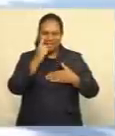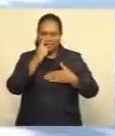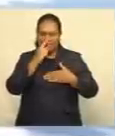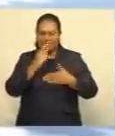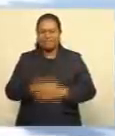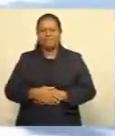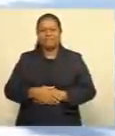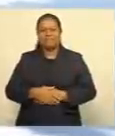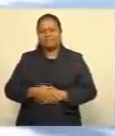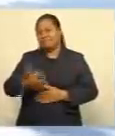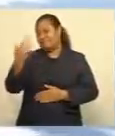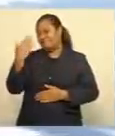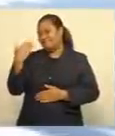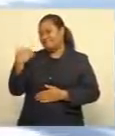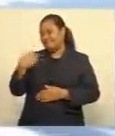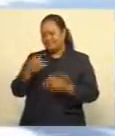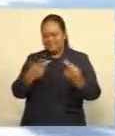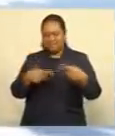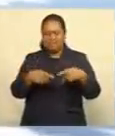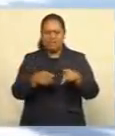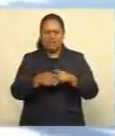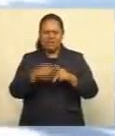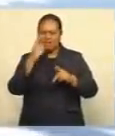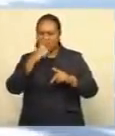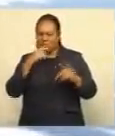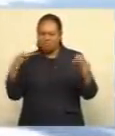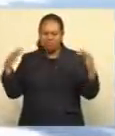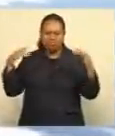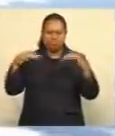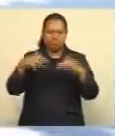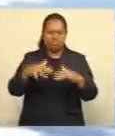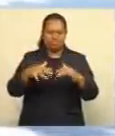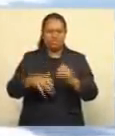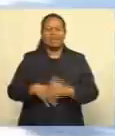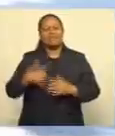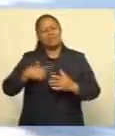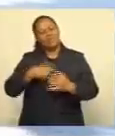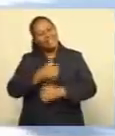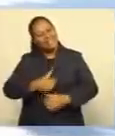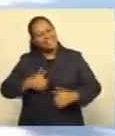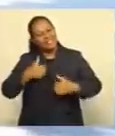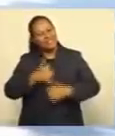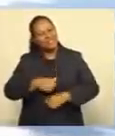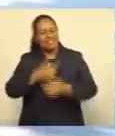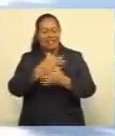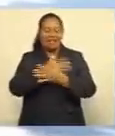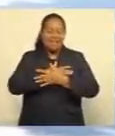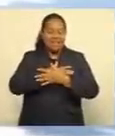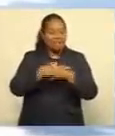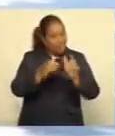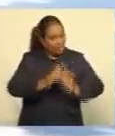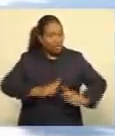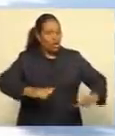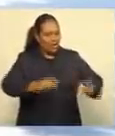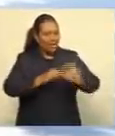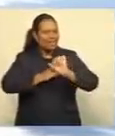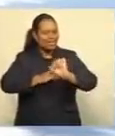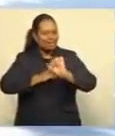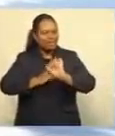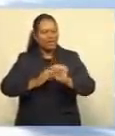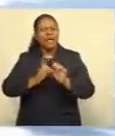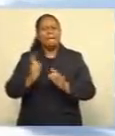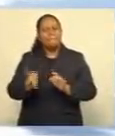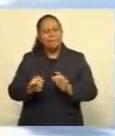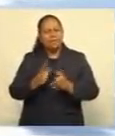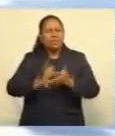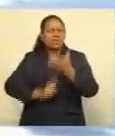few months back, this place was buzzing with people as they were enjoying the Love Your Locals campaign. However, with the recent